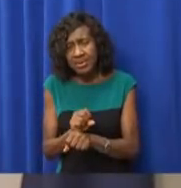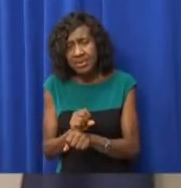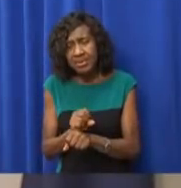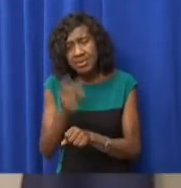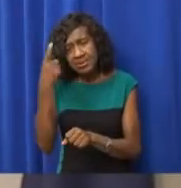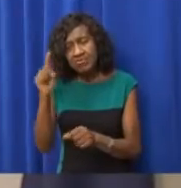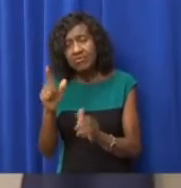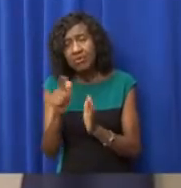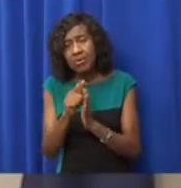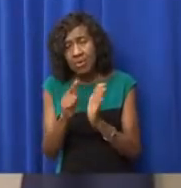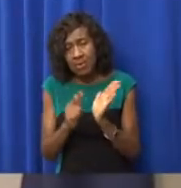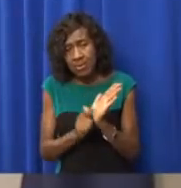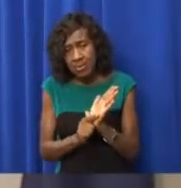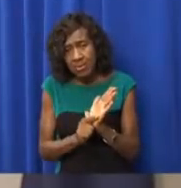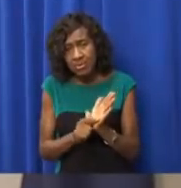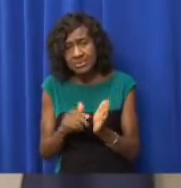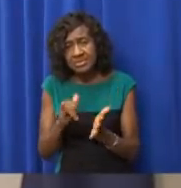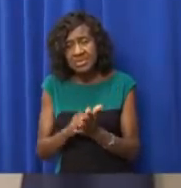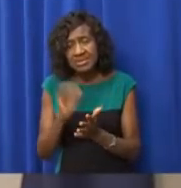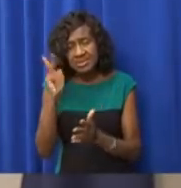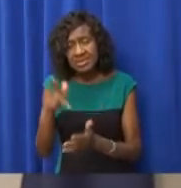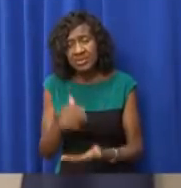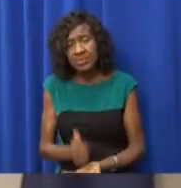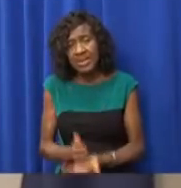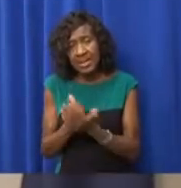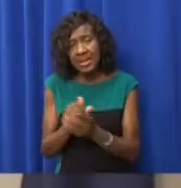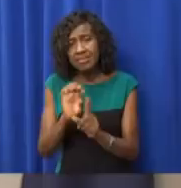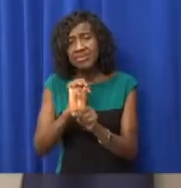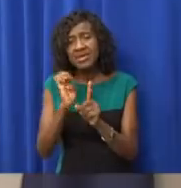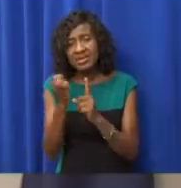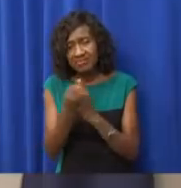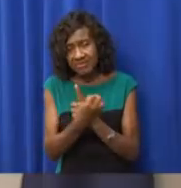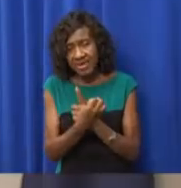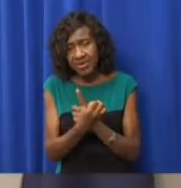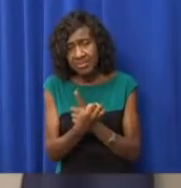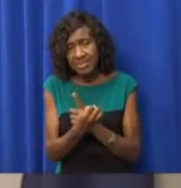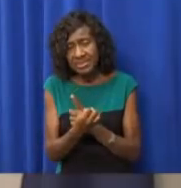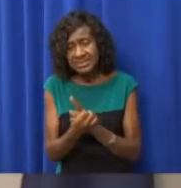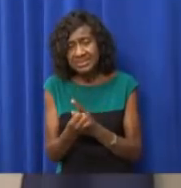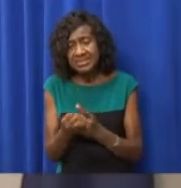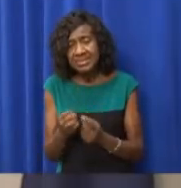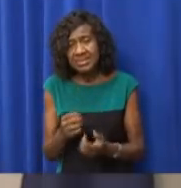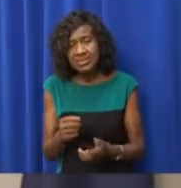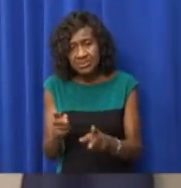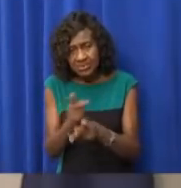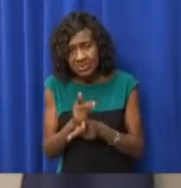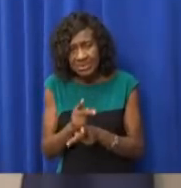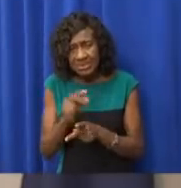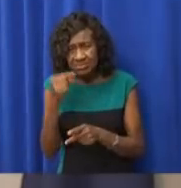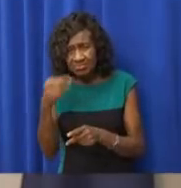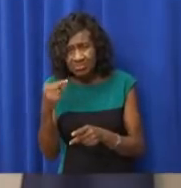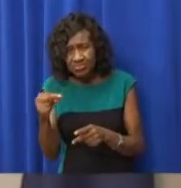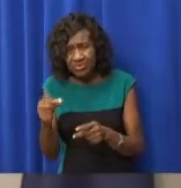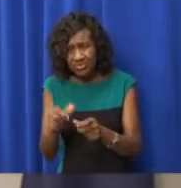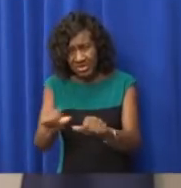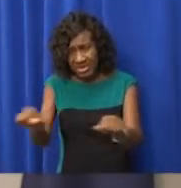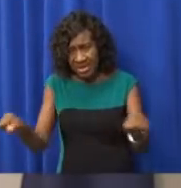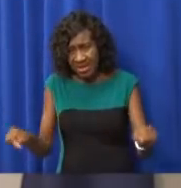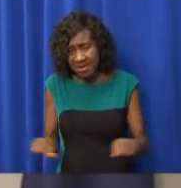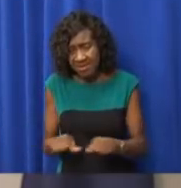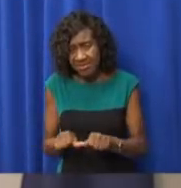legislation that will positively affect our environment by safeguarding green spaces, collaborating with